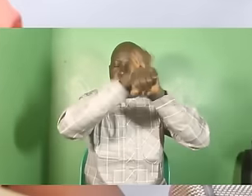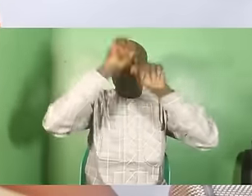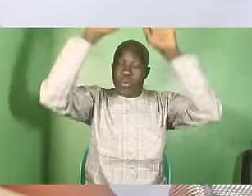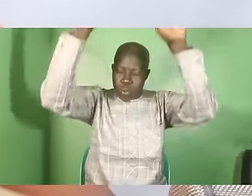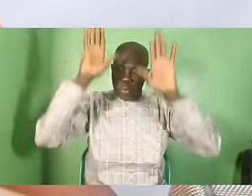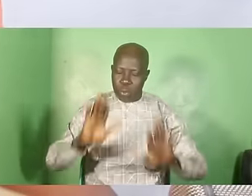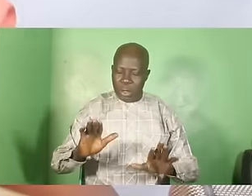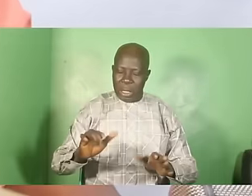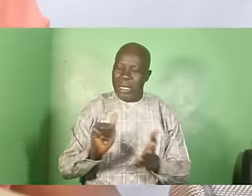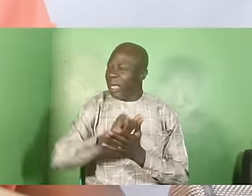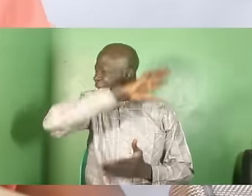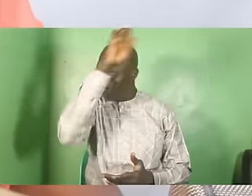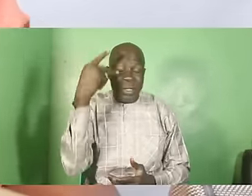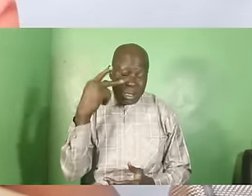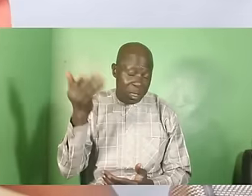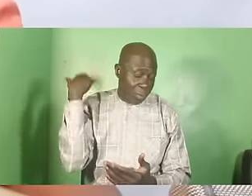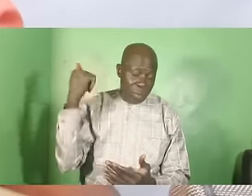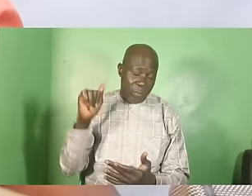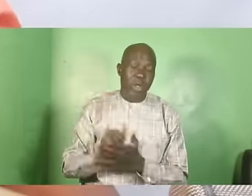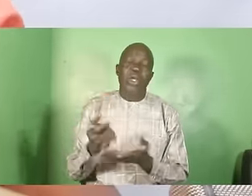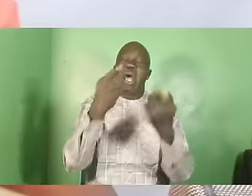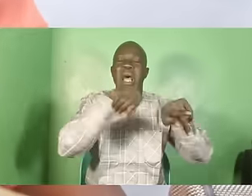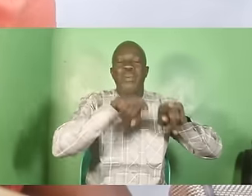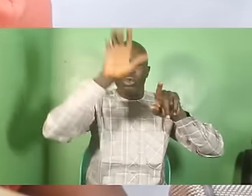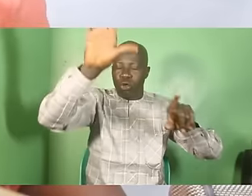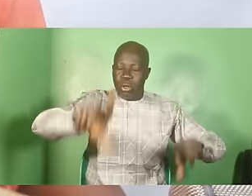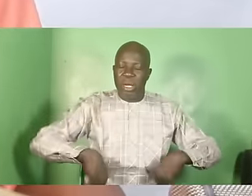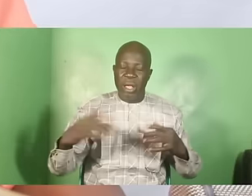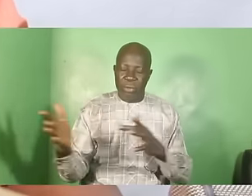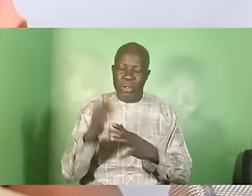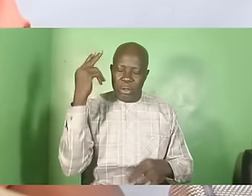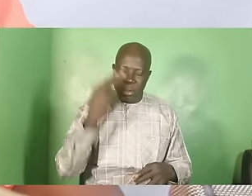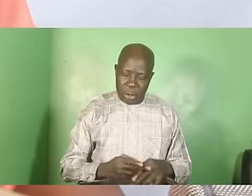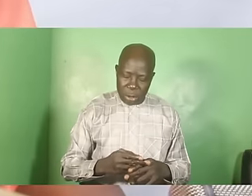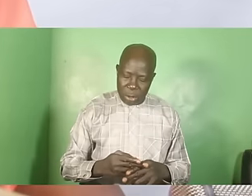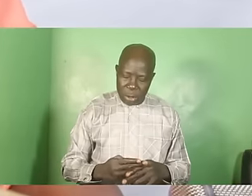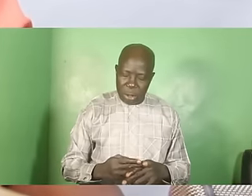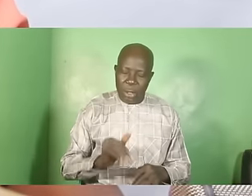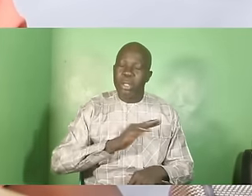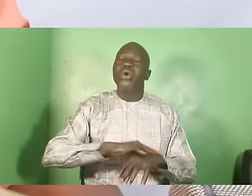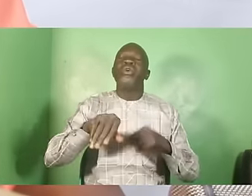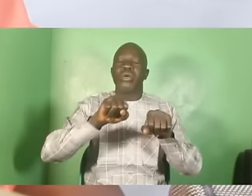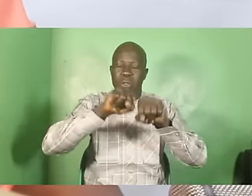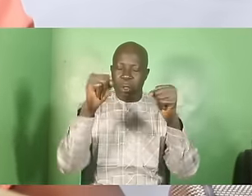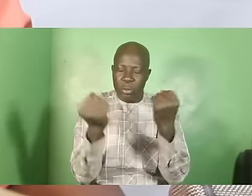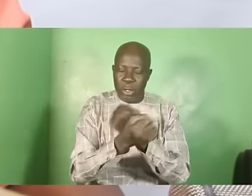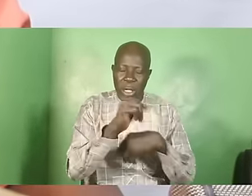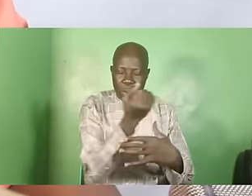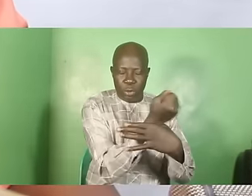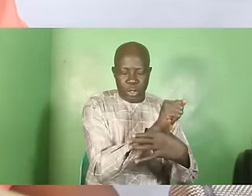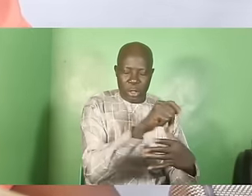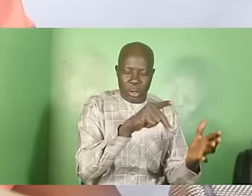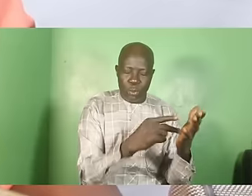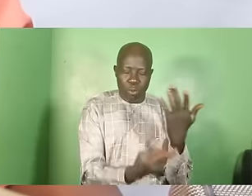signs and wonders, the one you never have seen. Amen. Praise the Lord. your life. About social media. Those of you on social media. Share